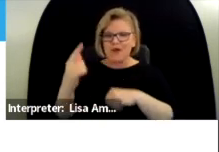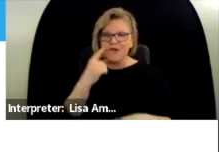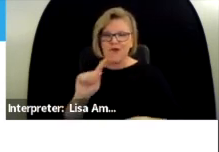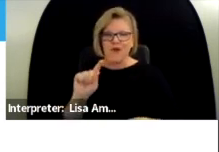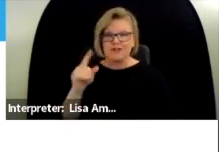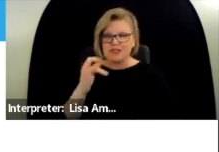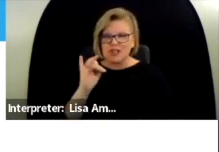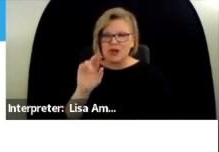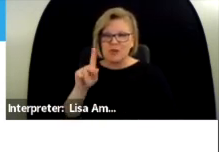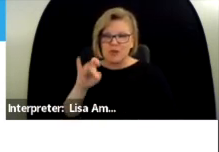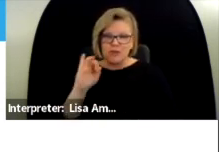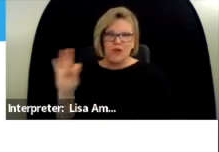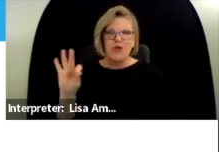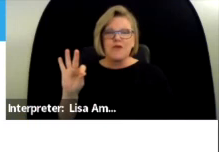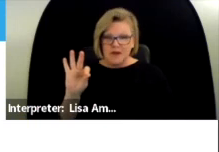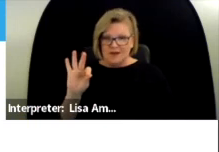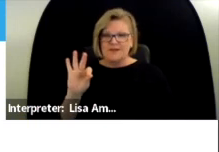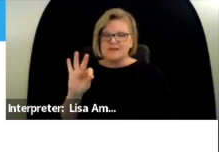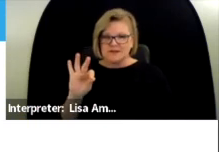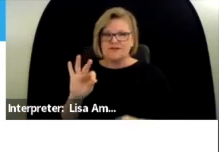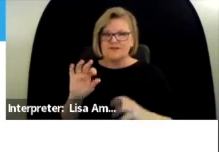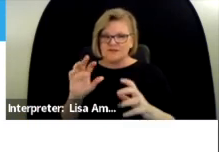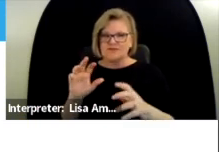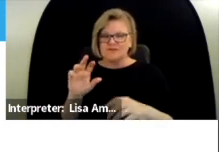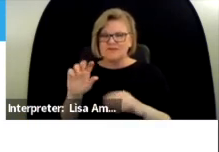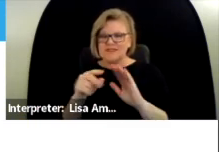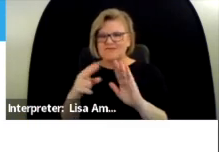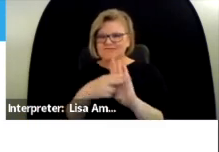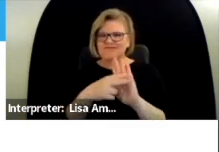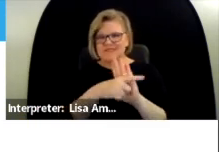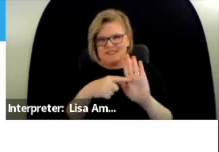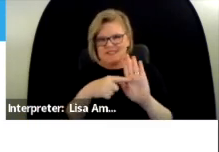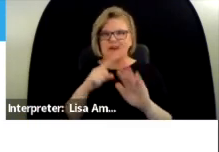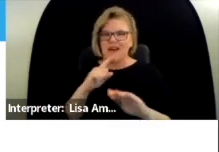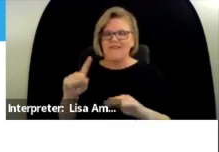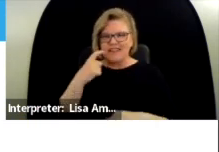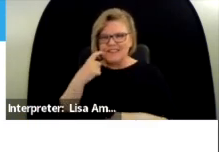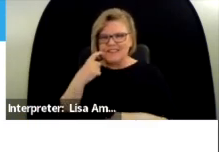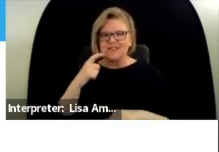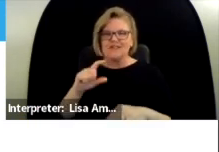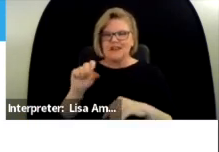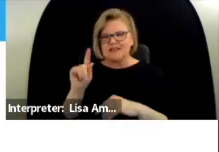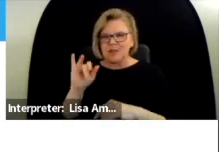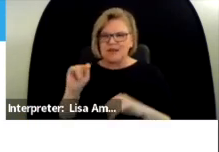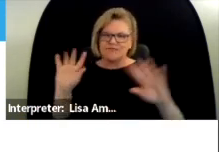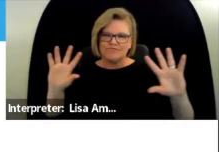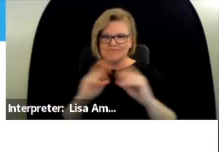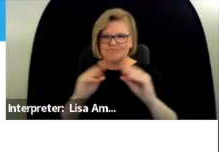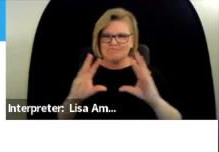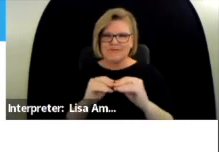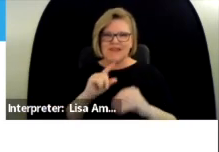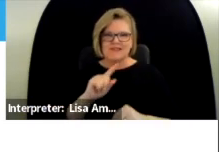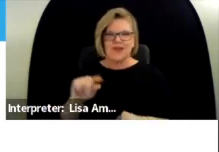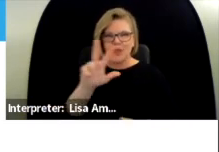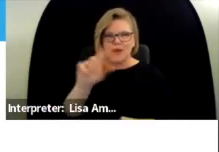Shatterproof Stigma of Addiction Summit on June 8th, 2022. This is a free half-day event